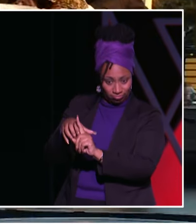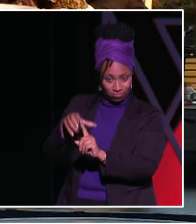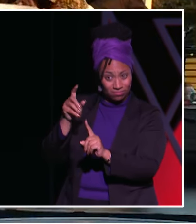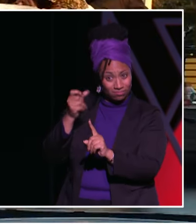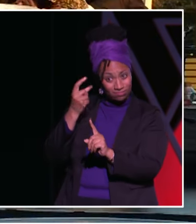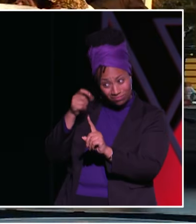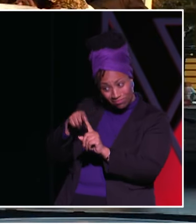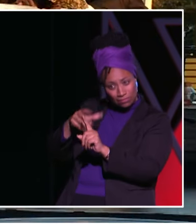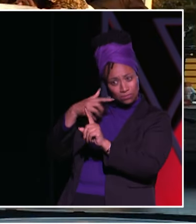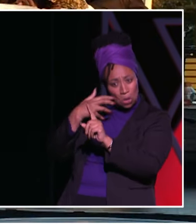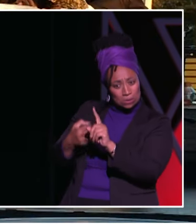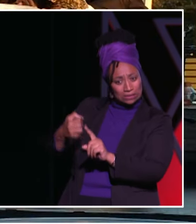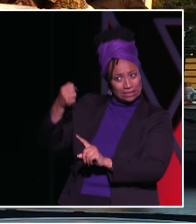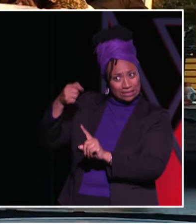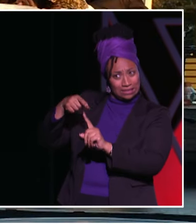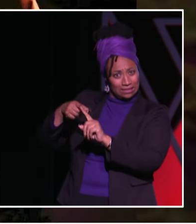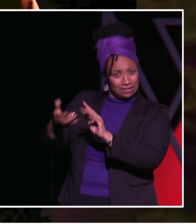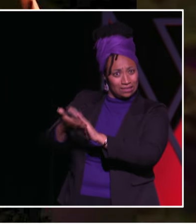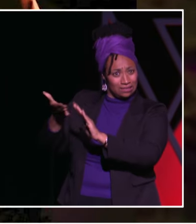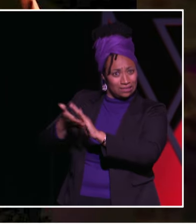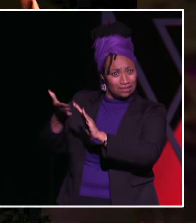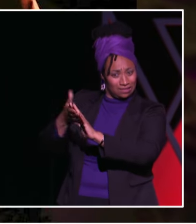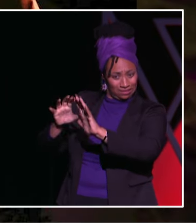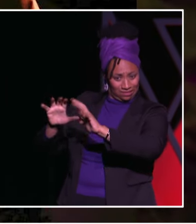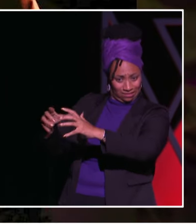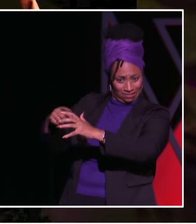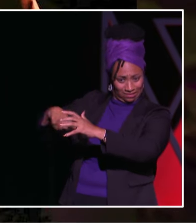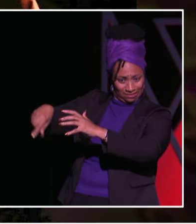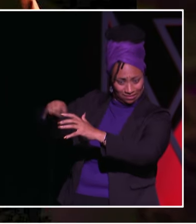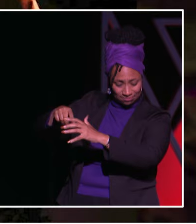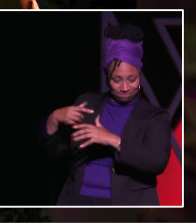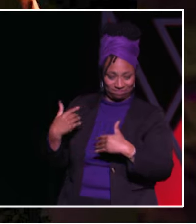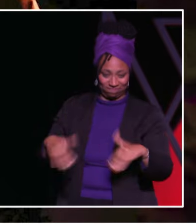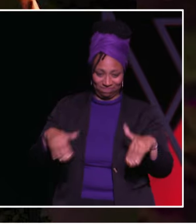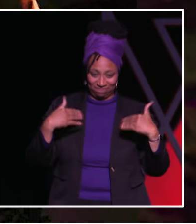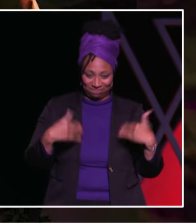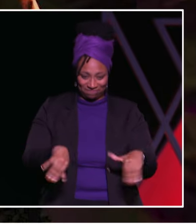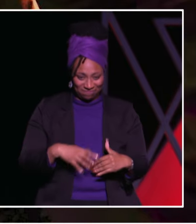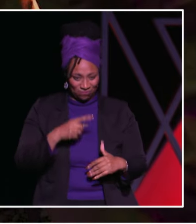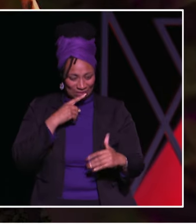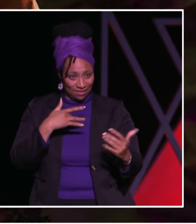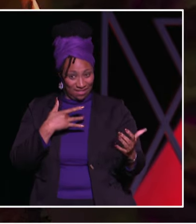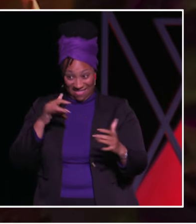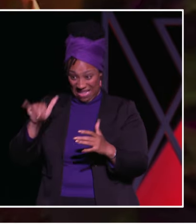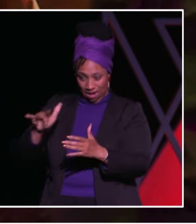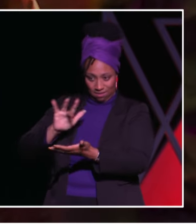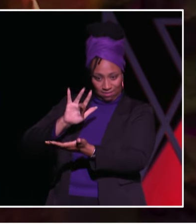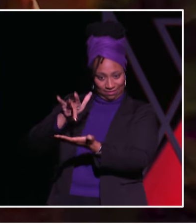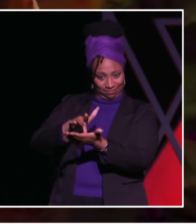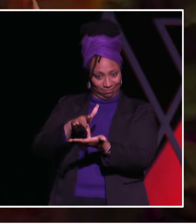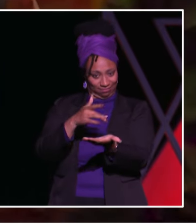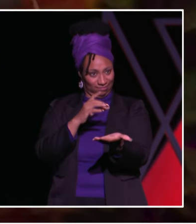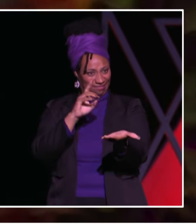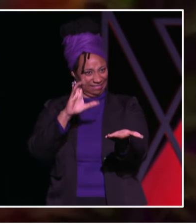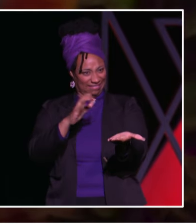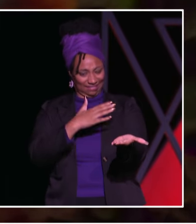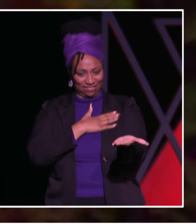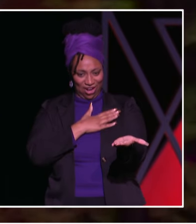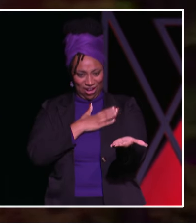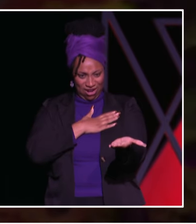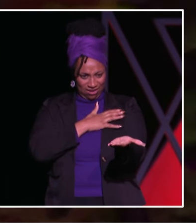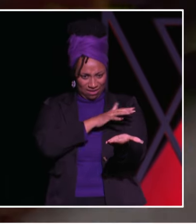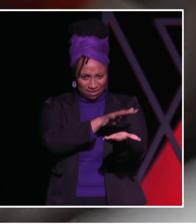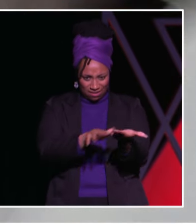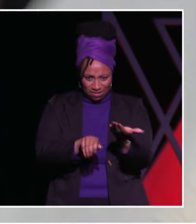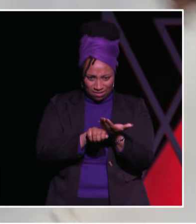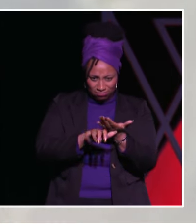a venue, it's a legacy, a heartbeat of the culture, a place where jazz lives. Here's